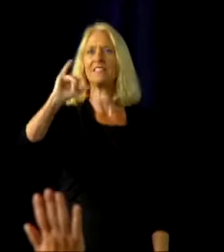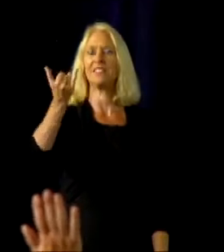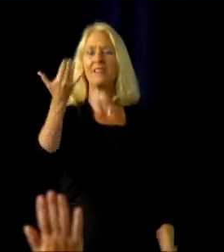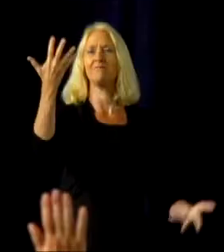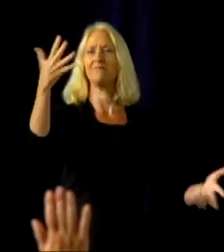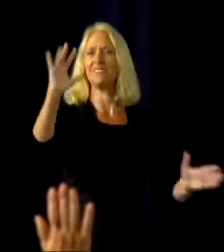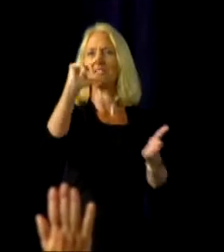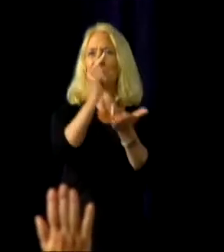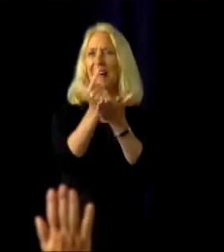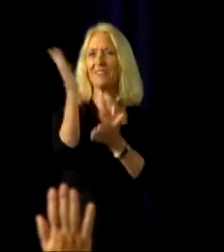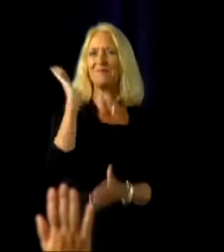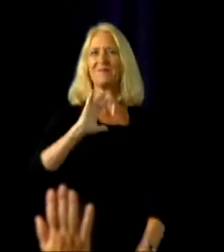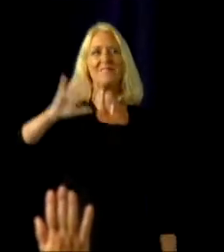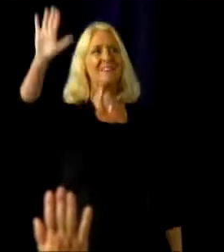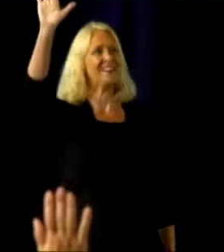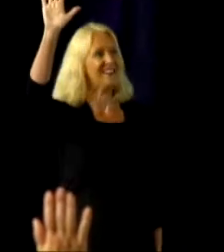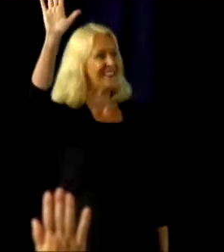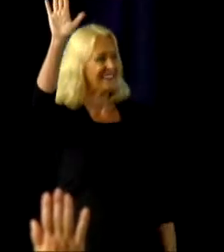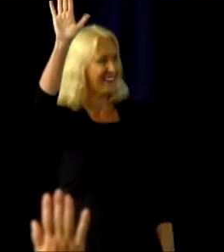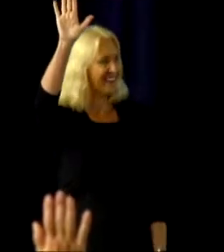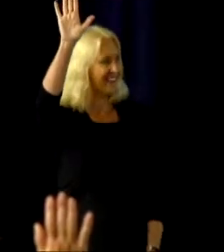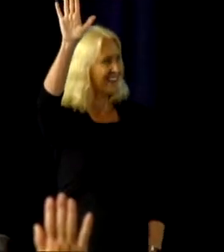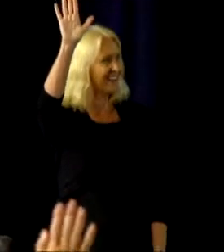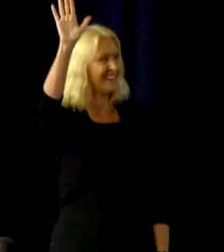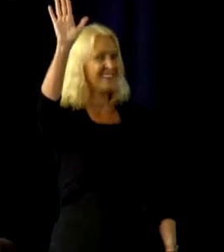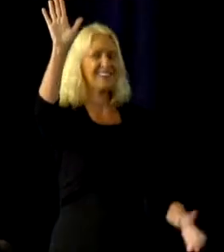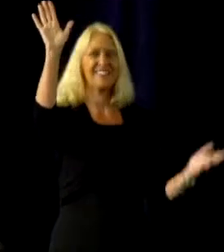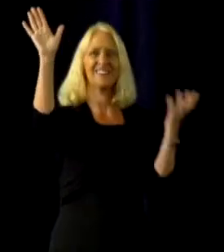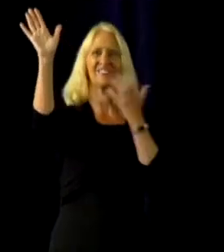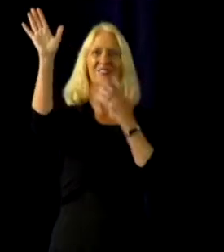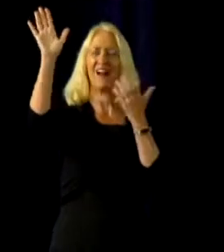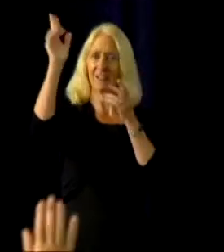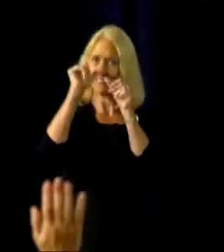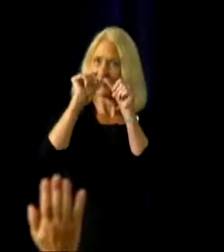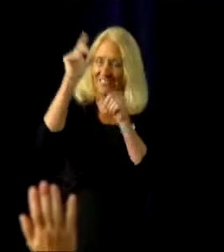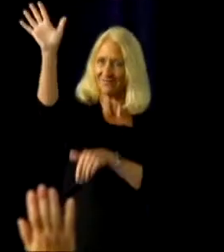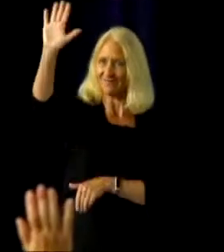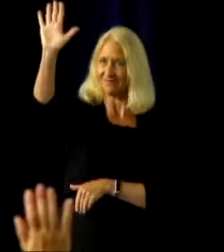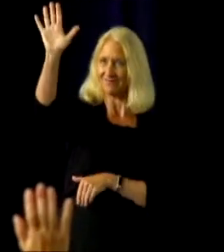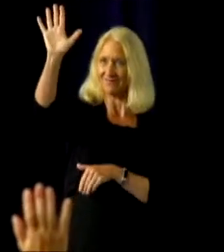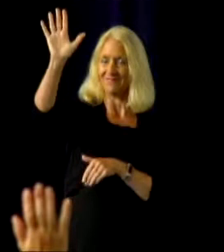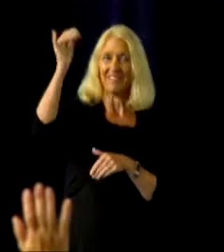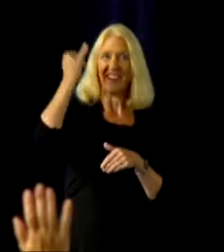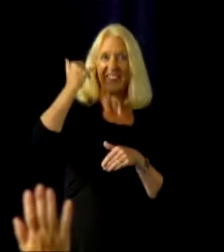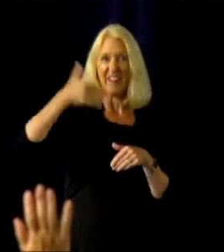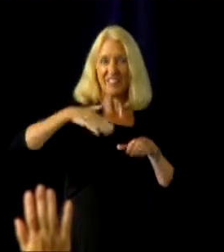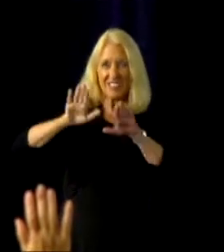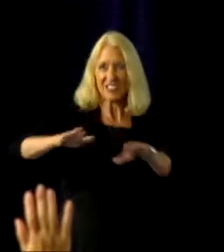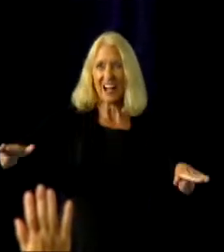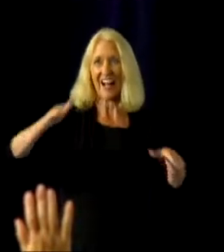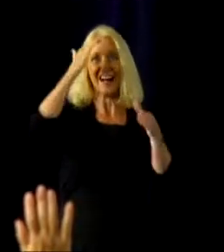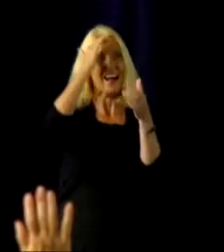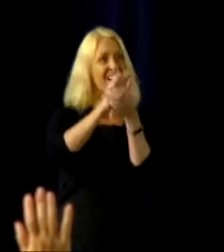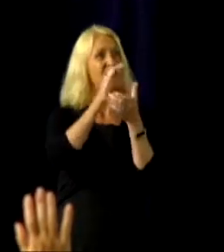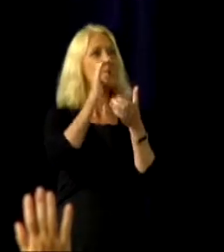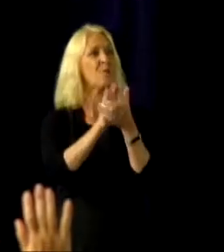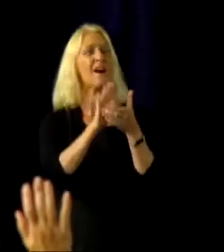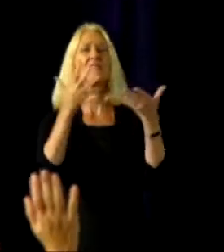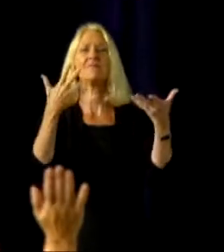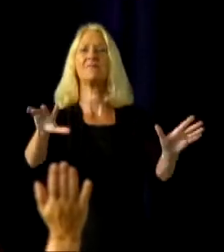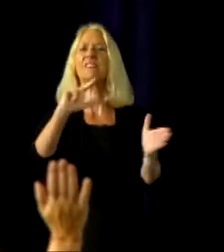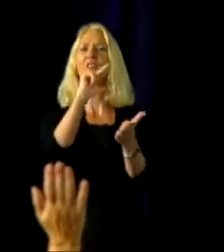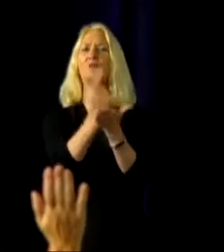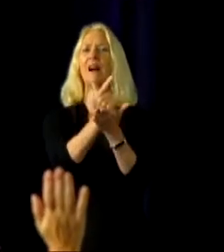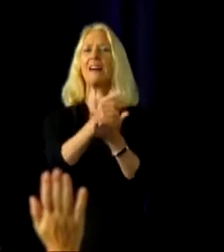alumnus. Whoa! All right, keep it up. How about if you have a child or a spouse who is an